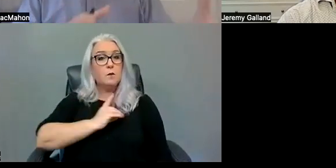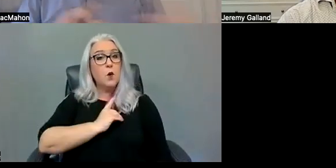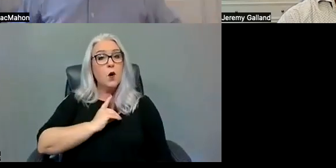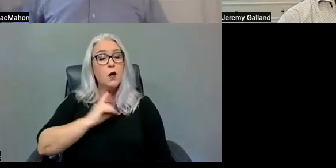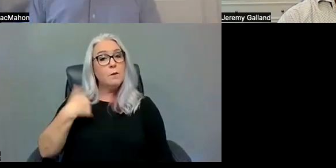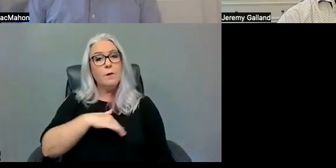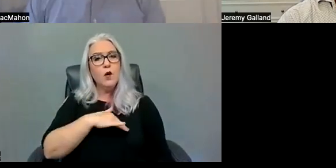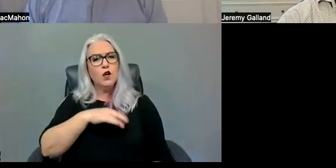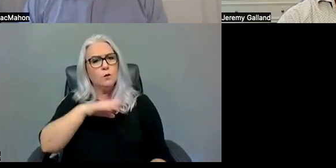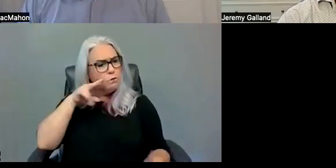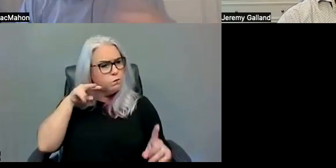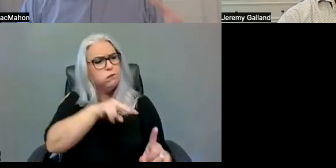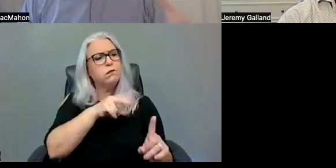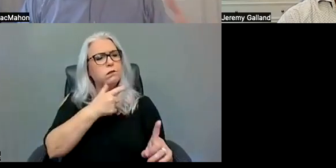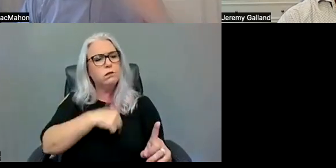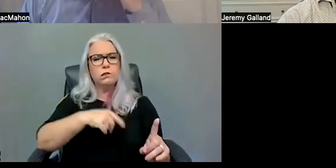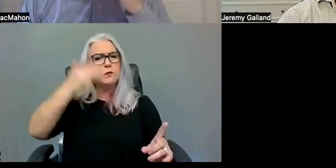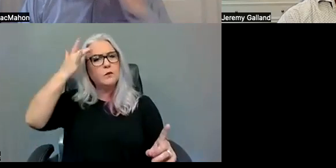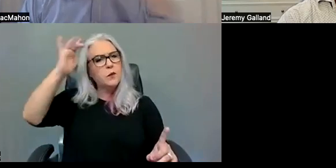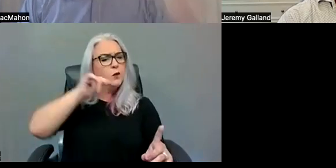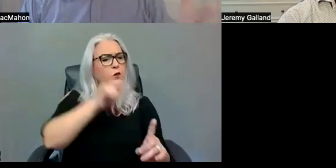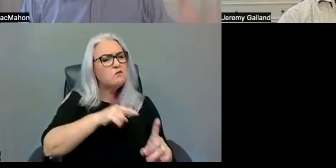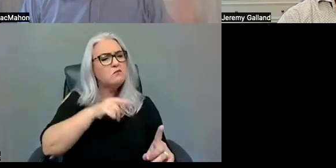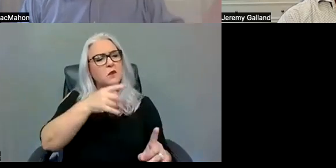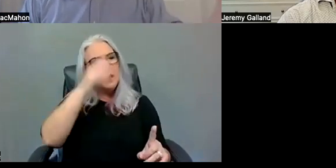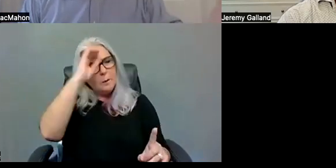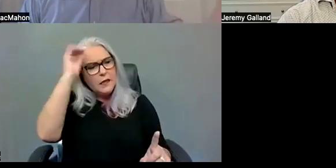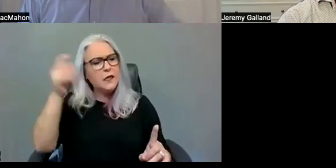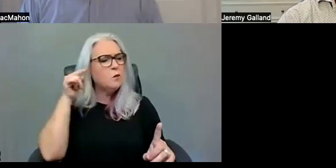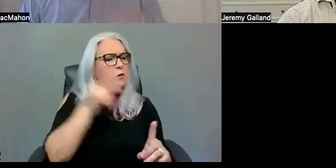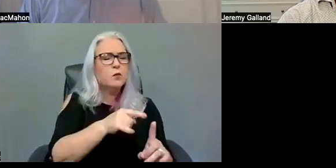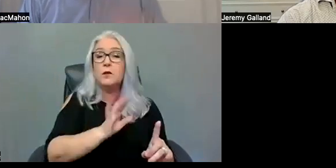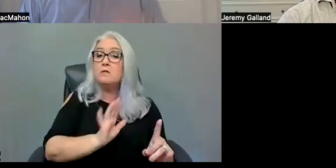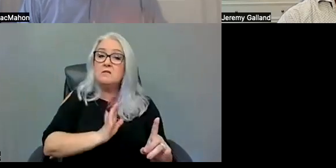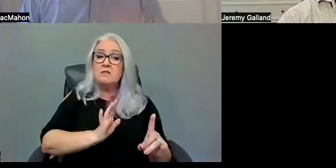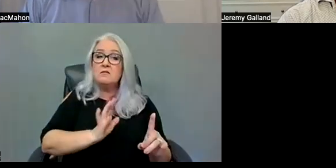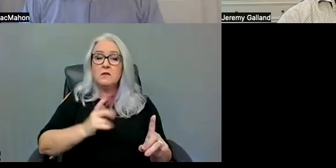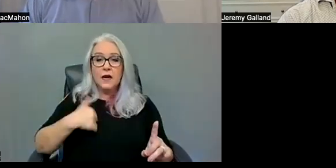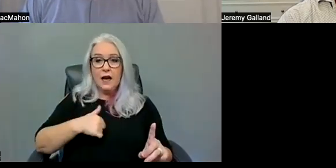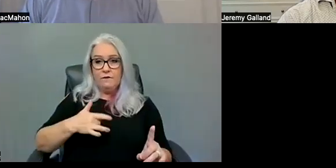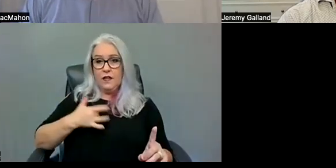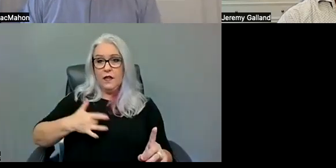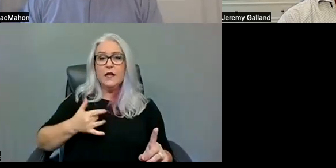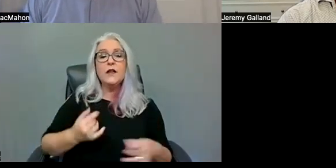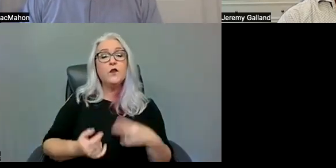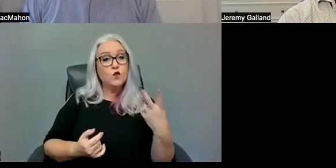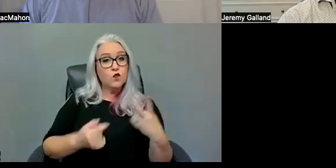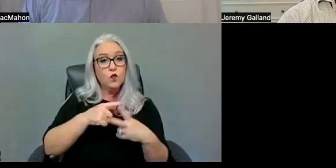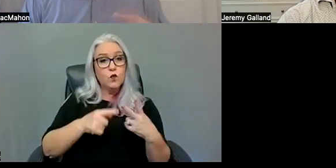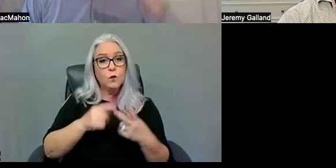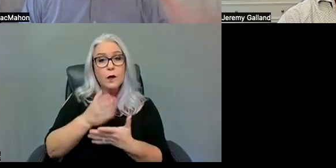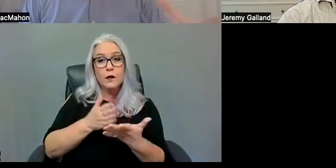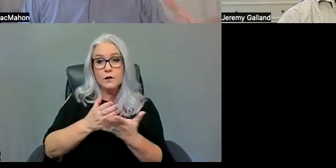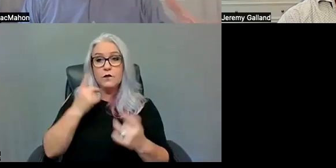There are experts within the school system who are hired to do just that. So two parts of that for me. I would